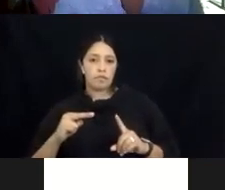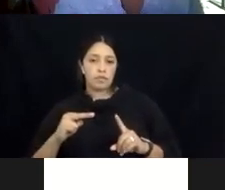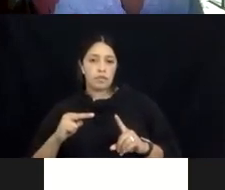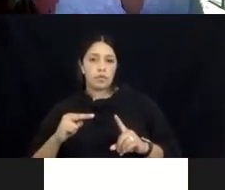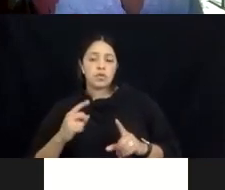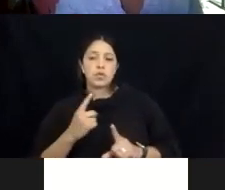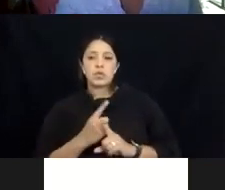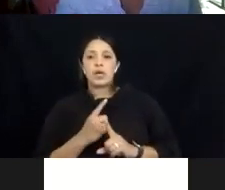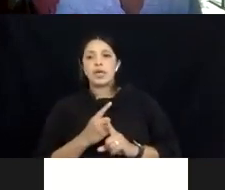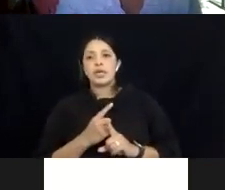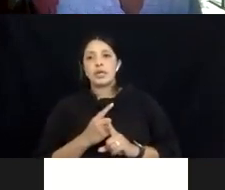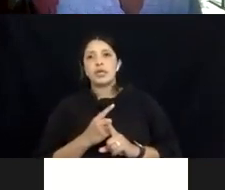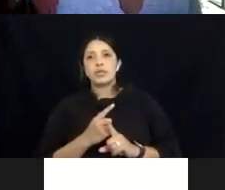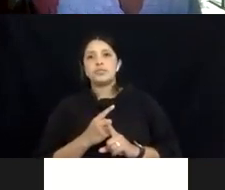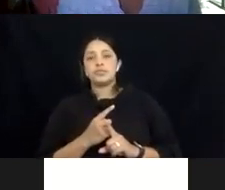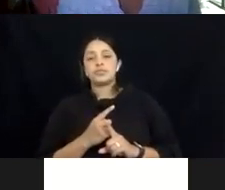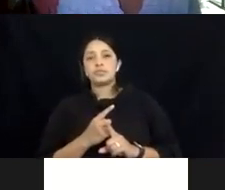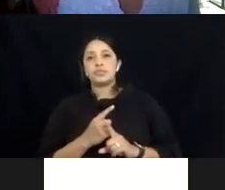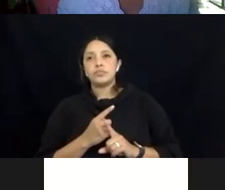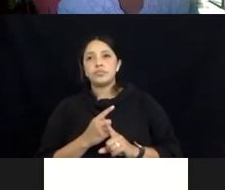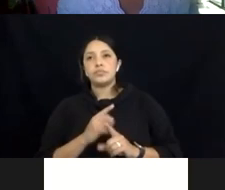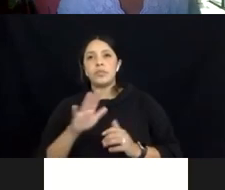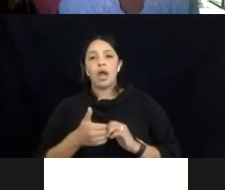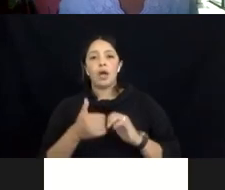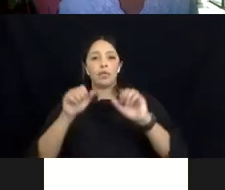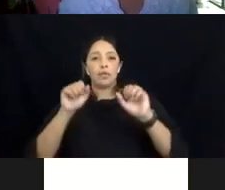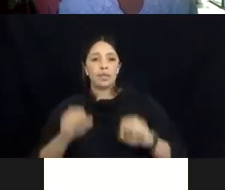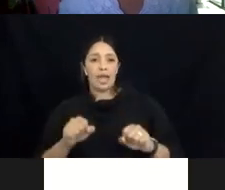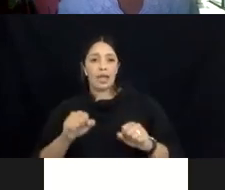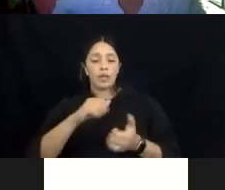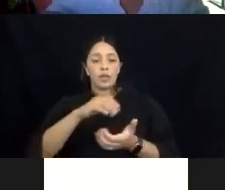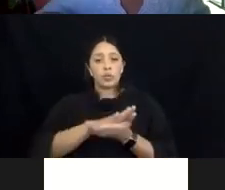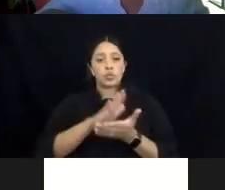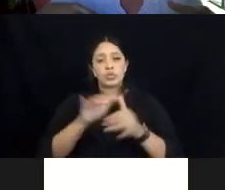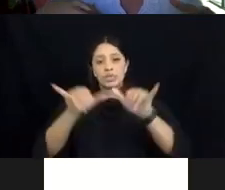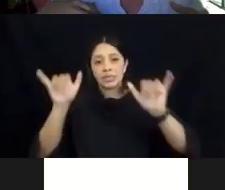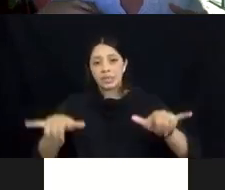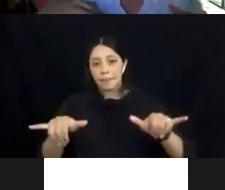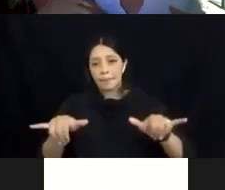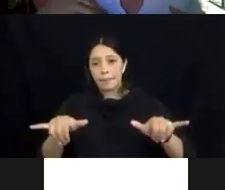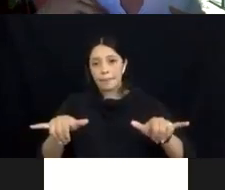original question is how can the school systems